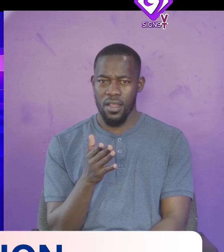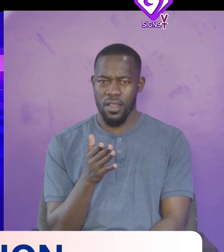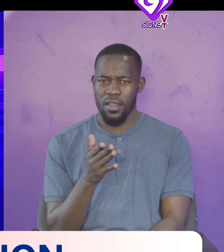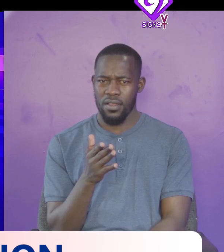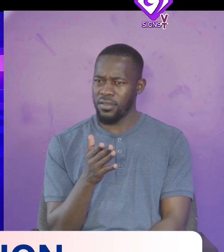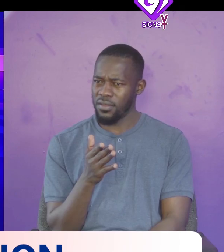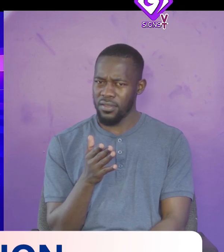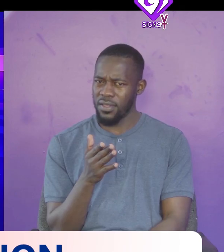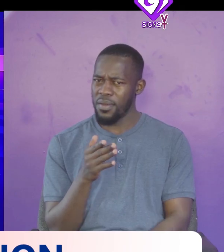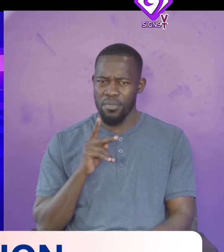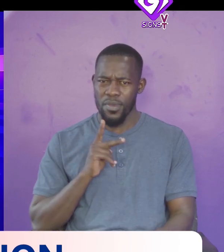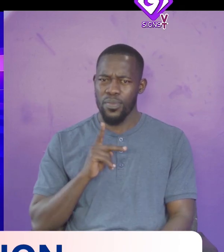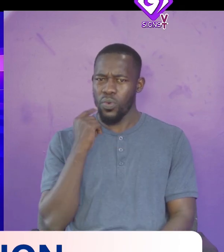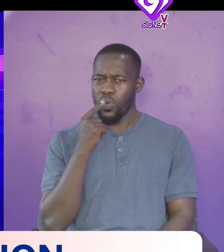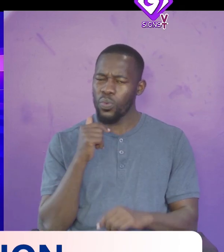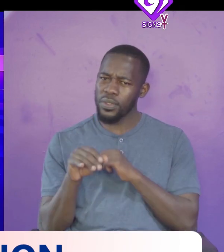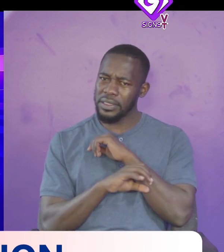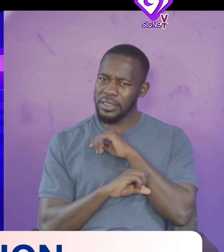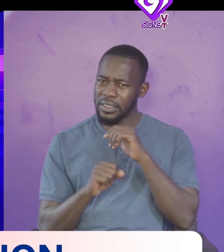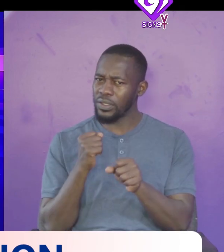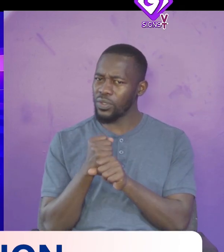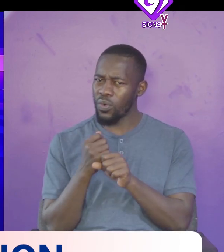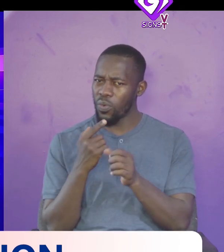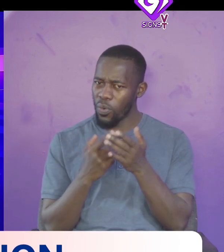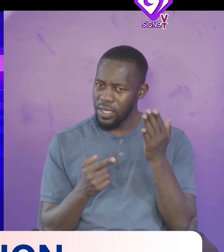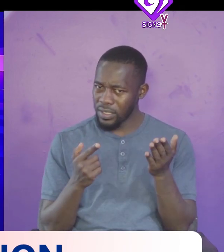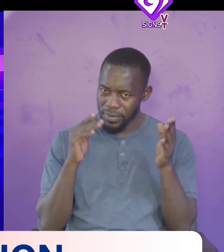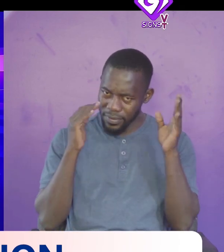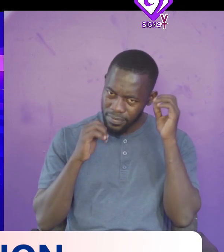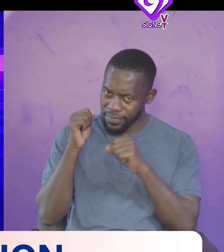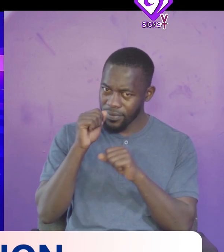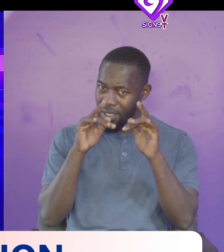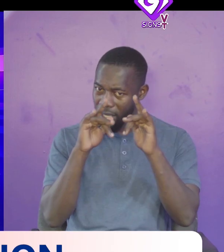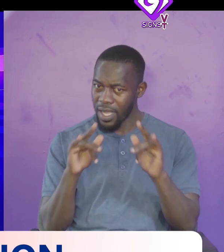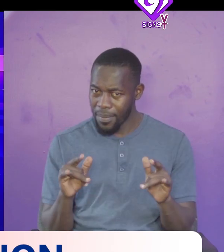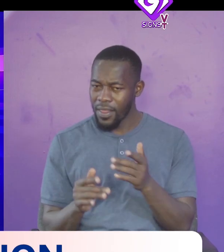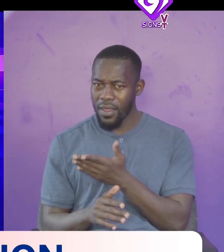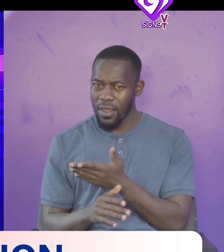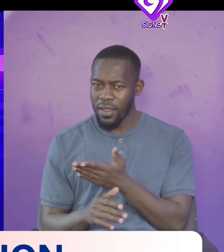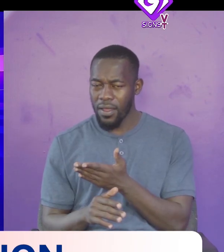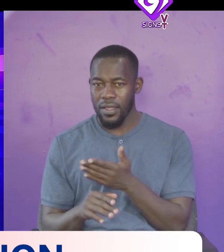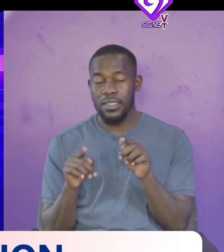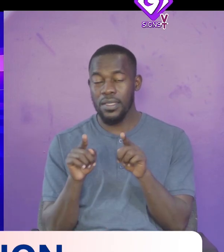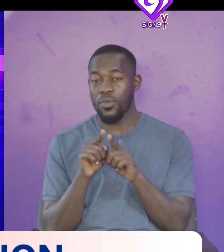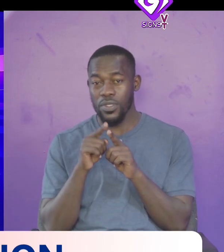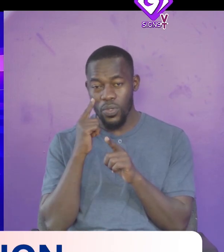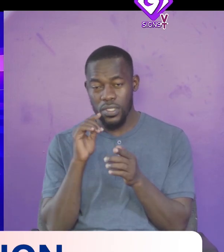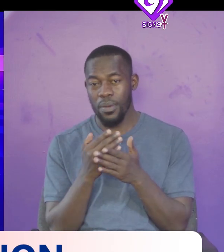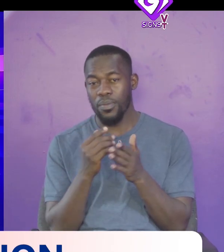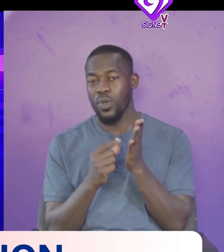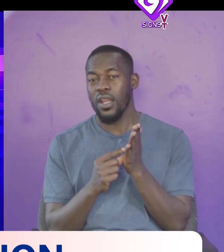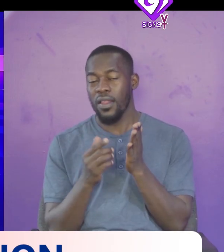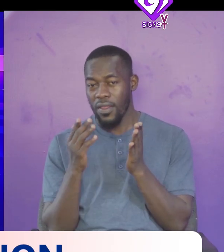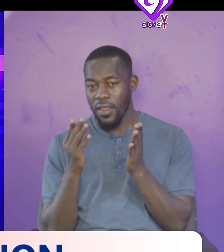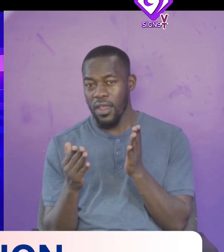in a military camp? Whoa. You get the point? So we found them there. we also found Ugandans there, John.